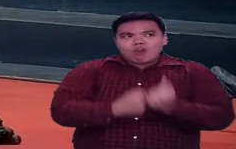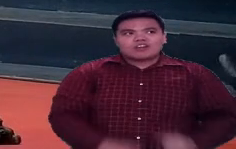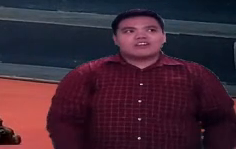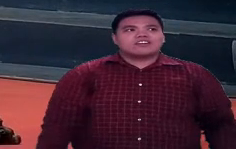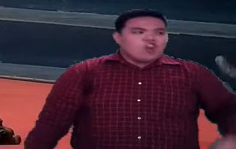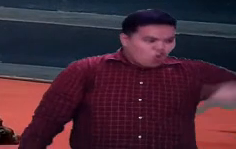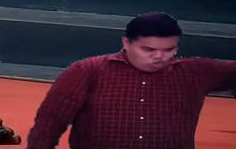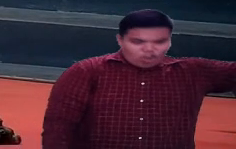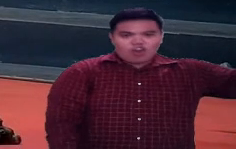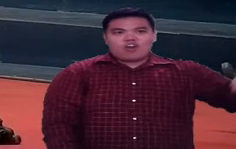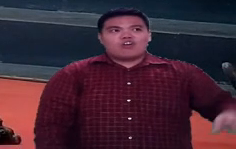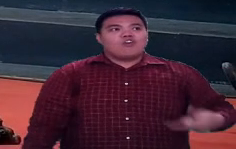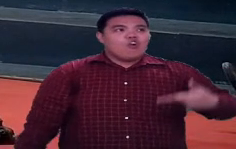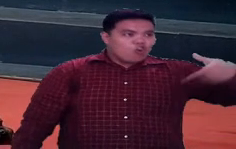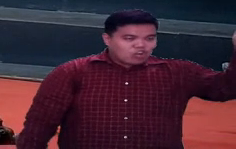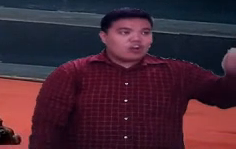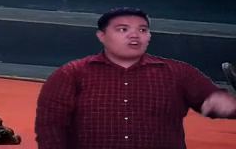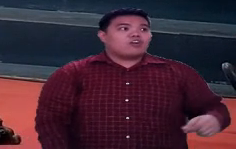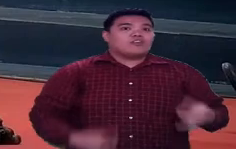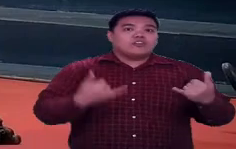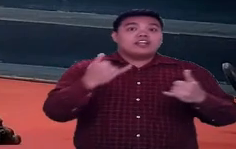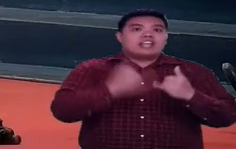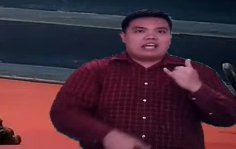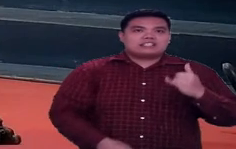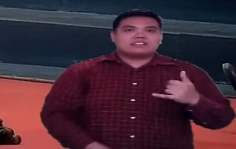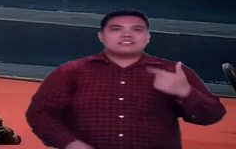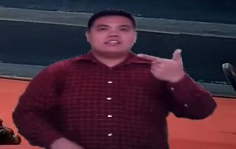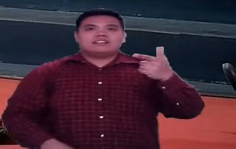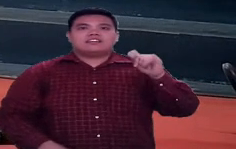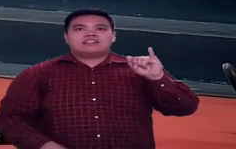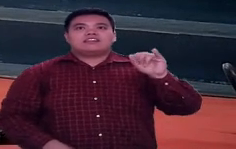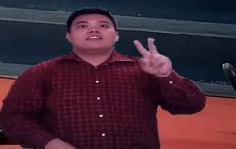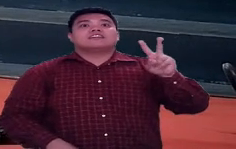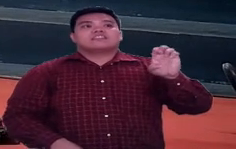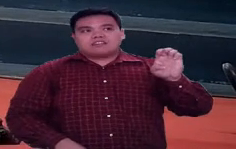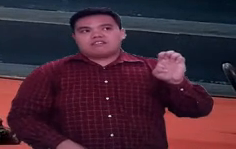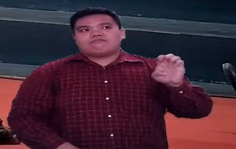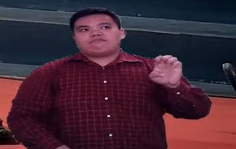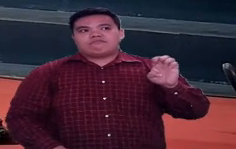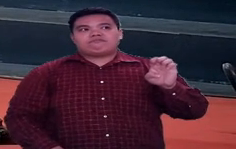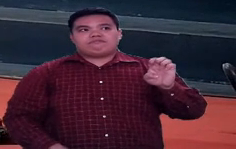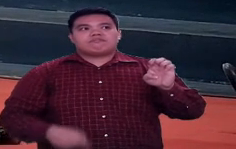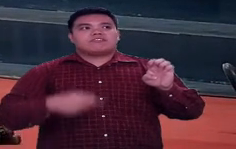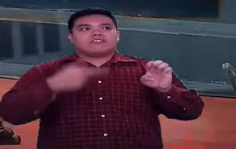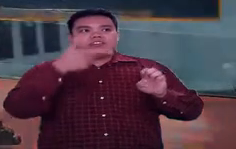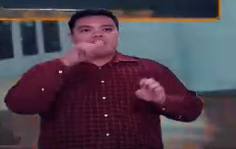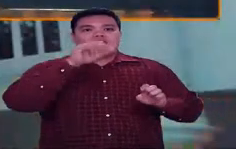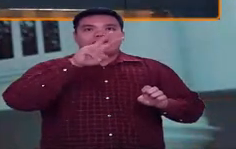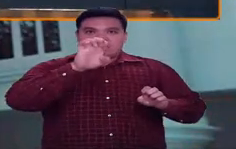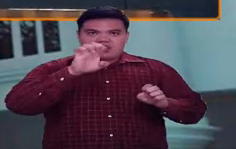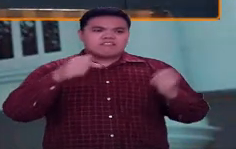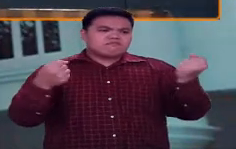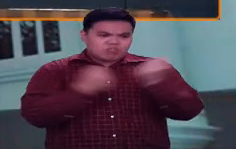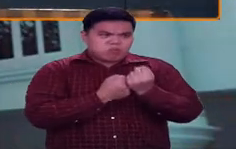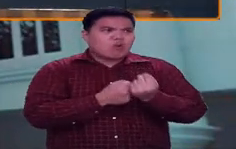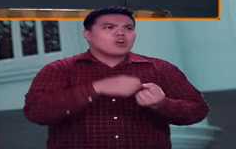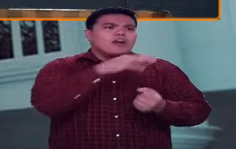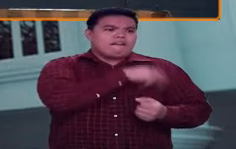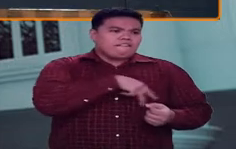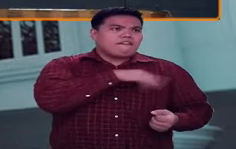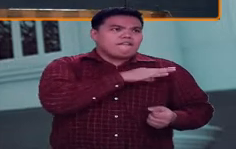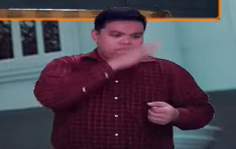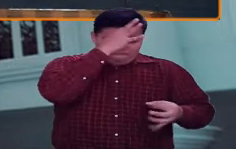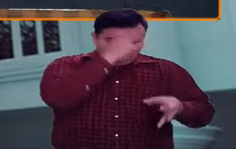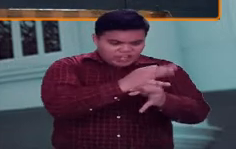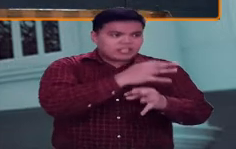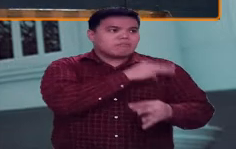your children. And then last is give. Give to missions. Give to Faith Promise Missions. You can